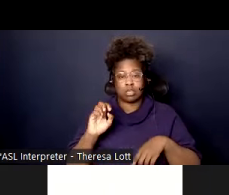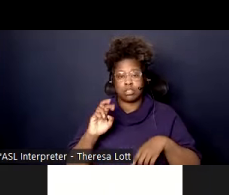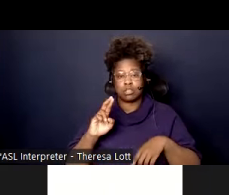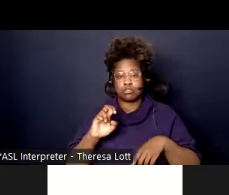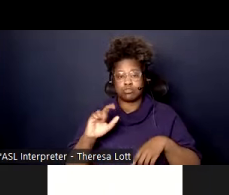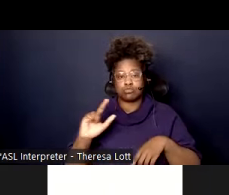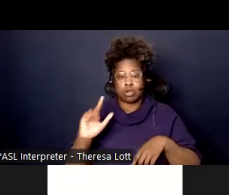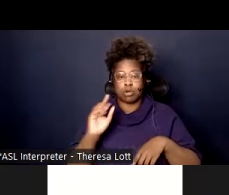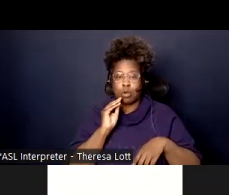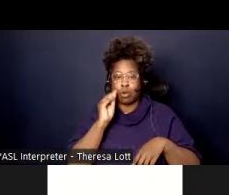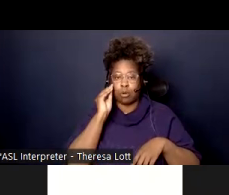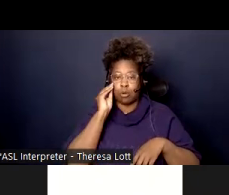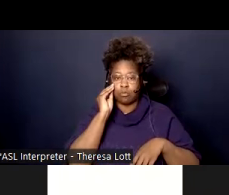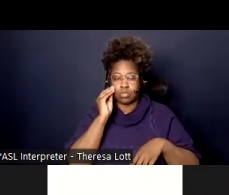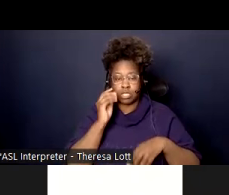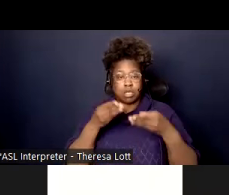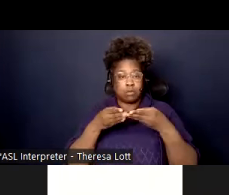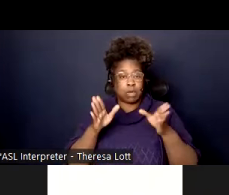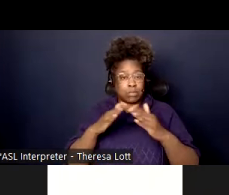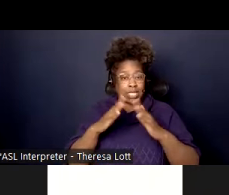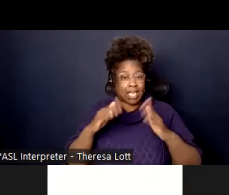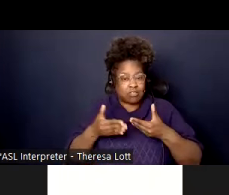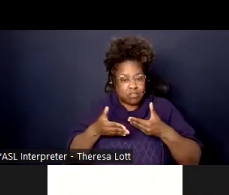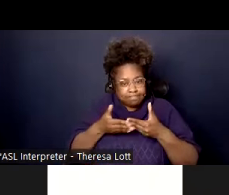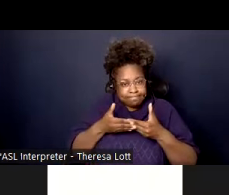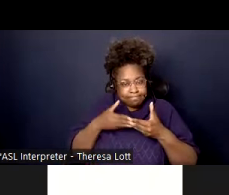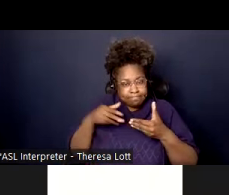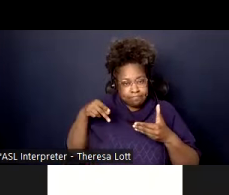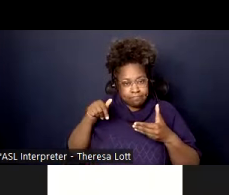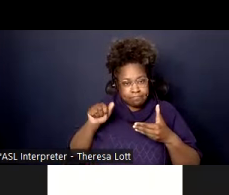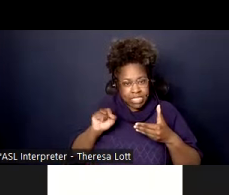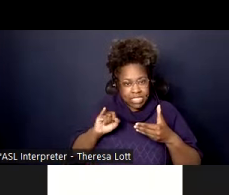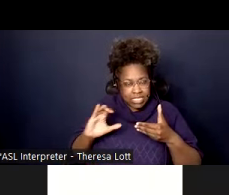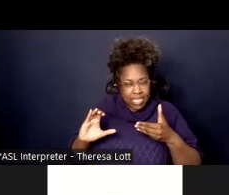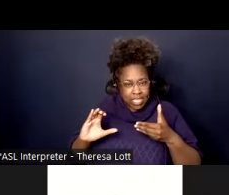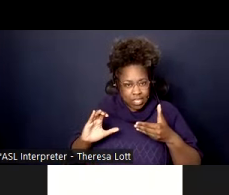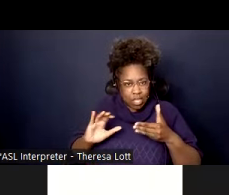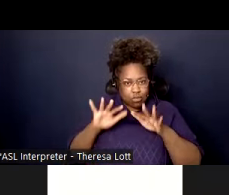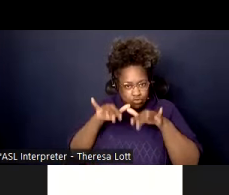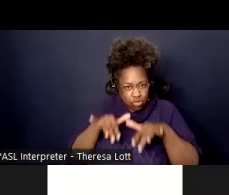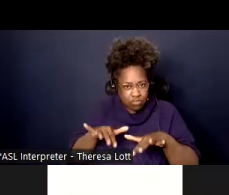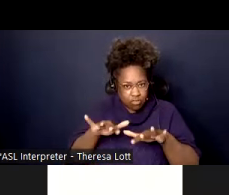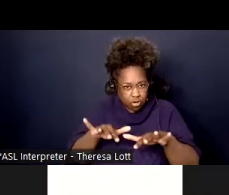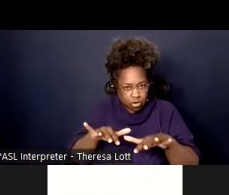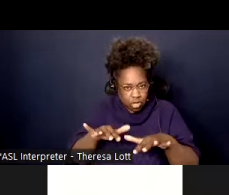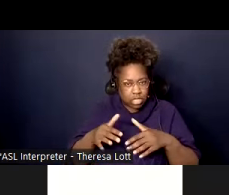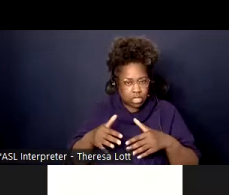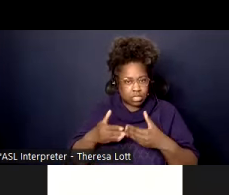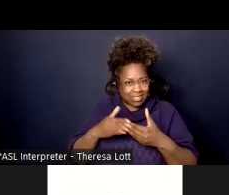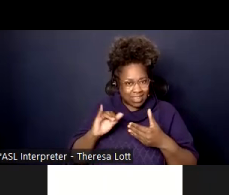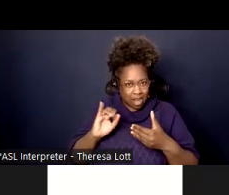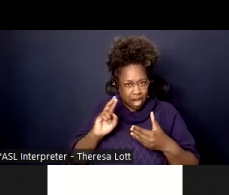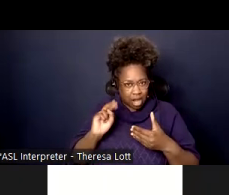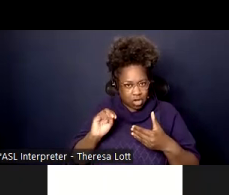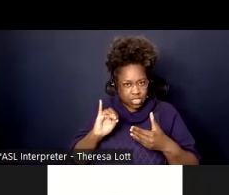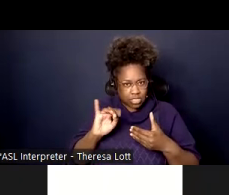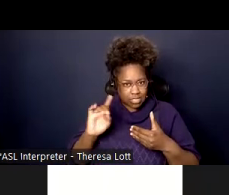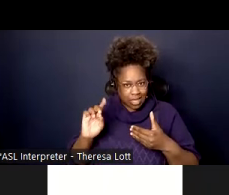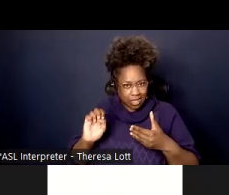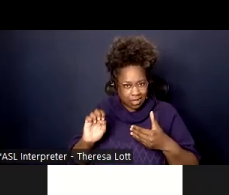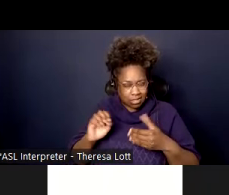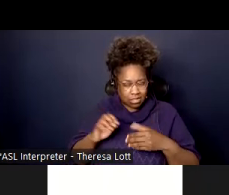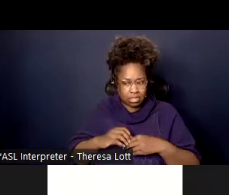public housing right on the banks of the Passaic River in the Ironbound section of Newark. That project is being